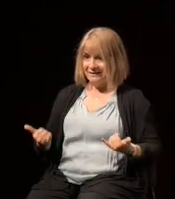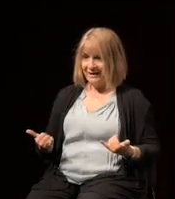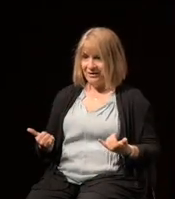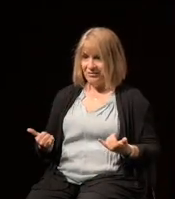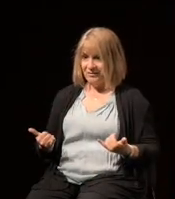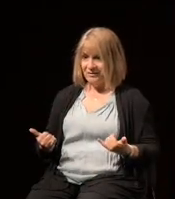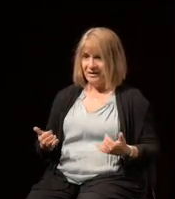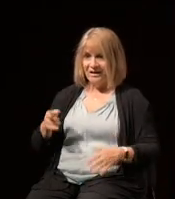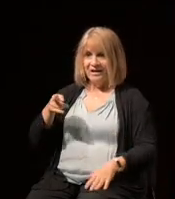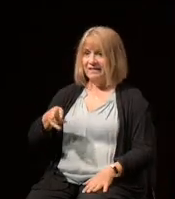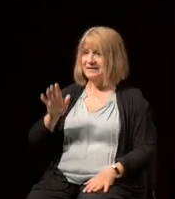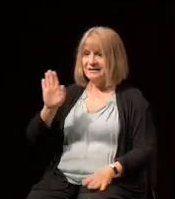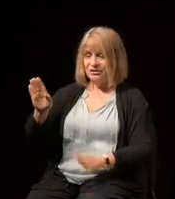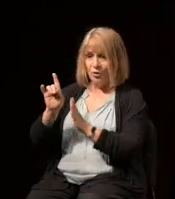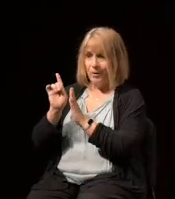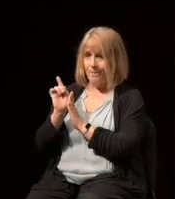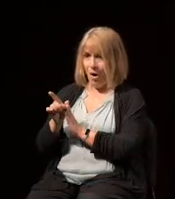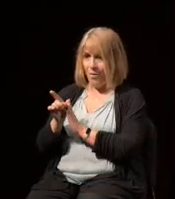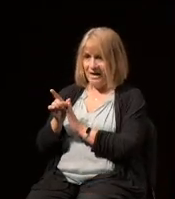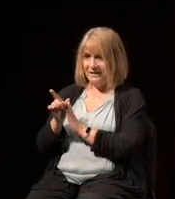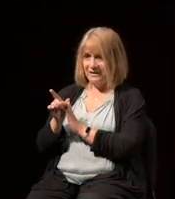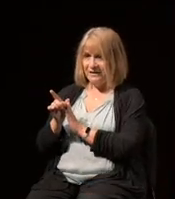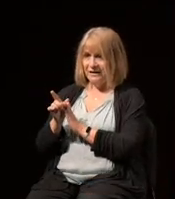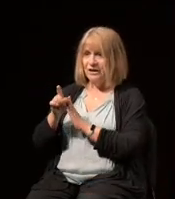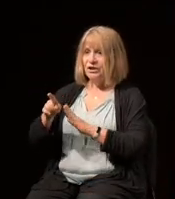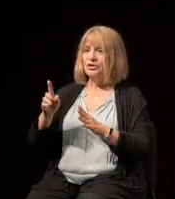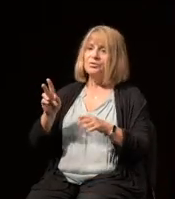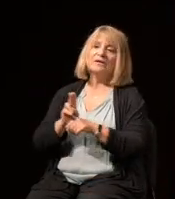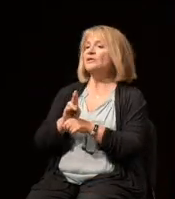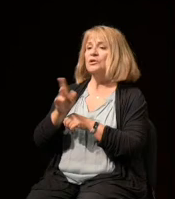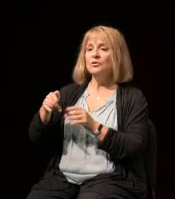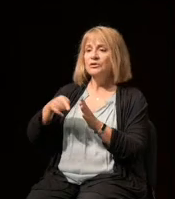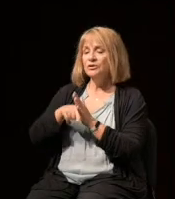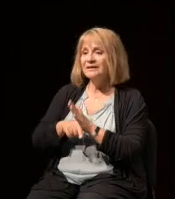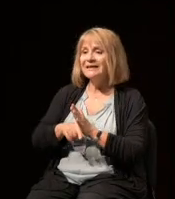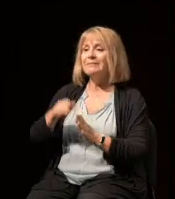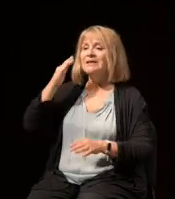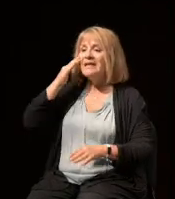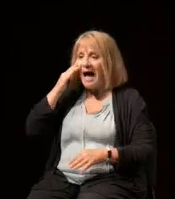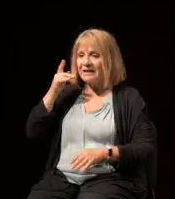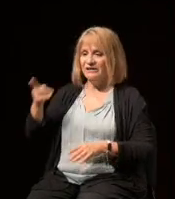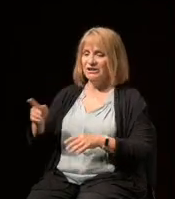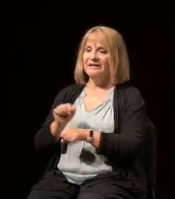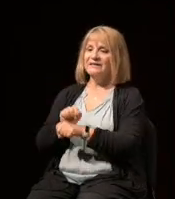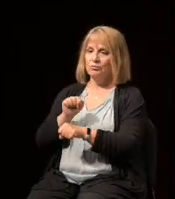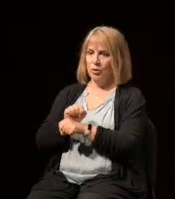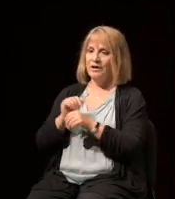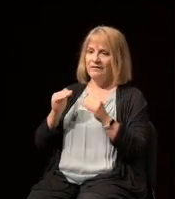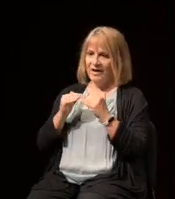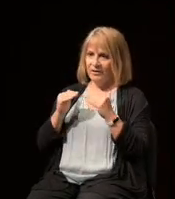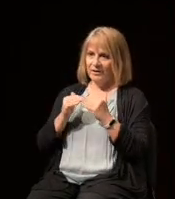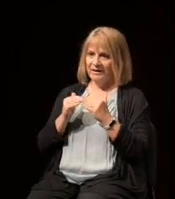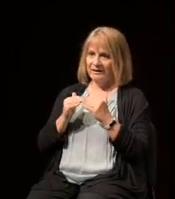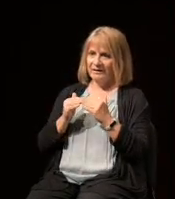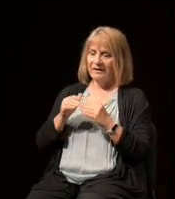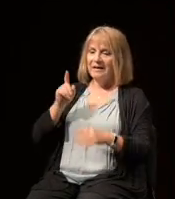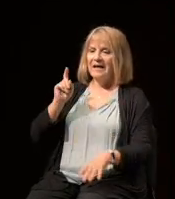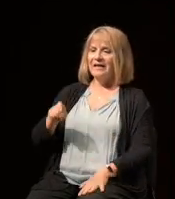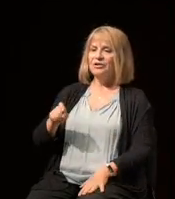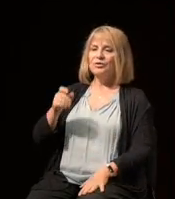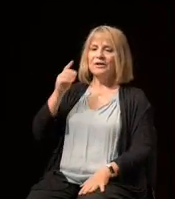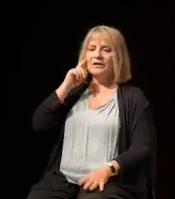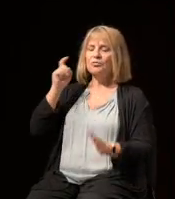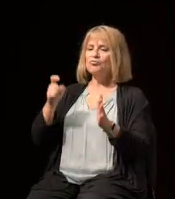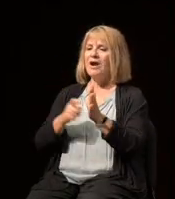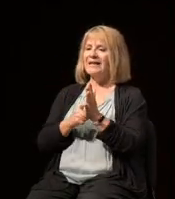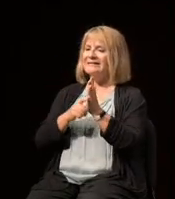This is the moment where you get to use your deep knowledge in this work, and you get to recognize the imperative of